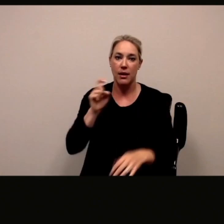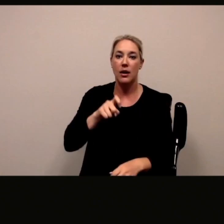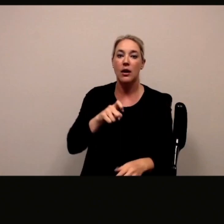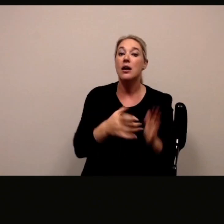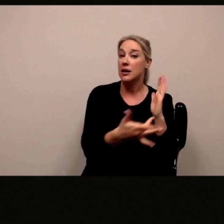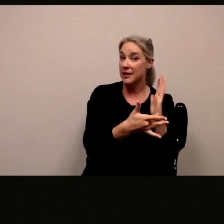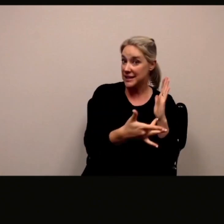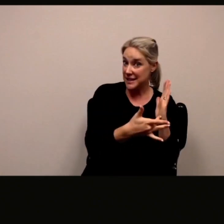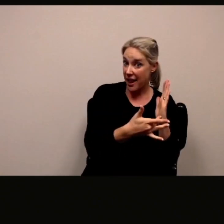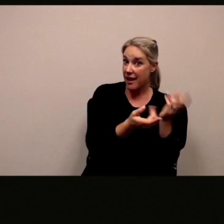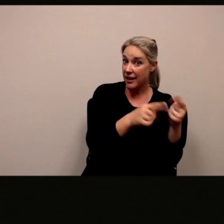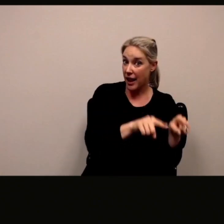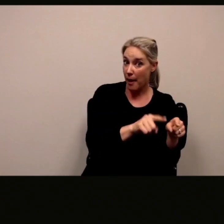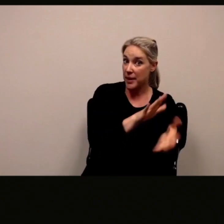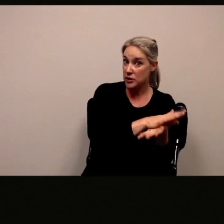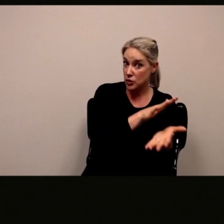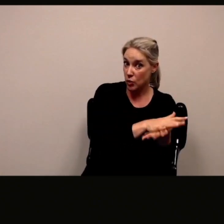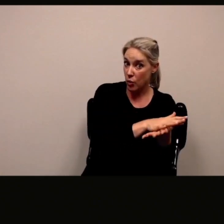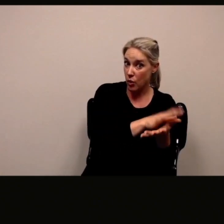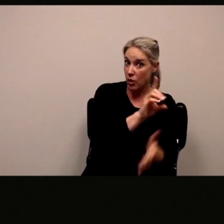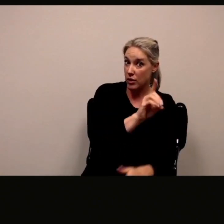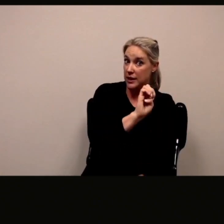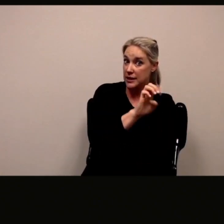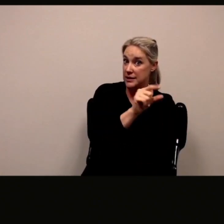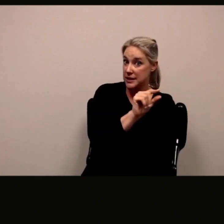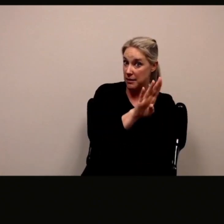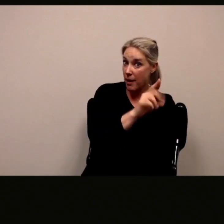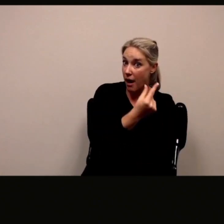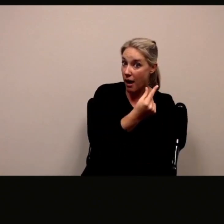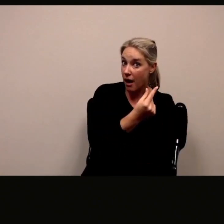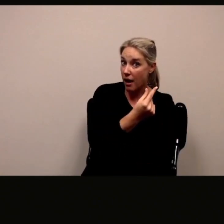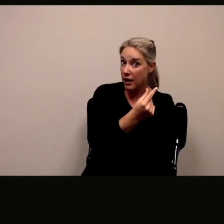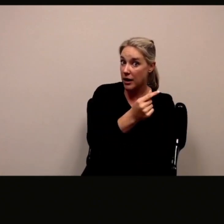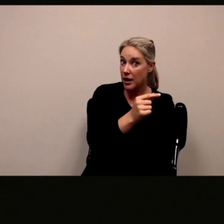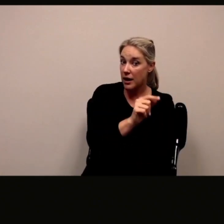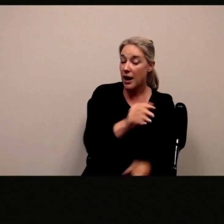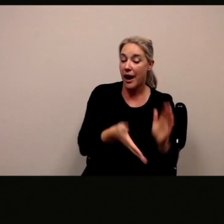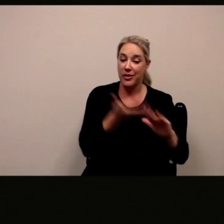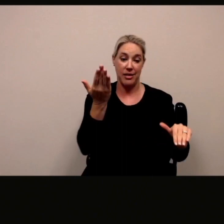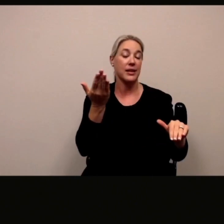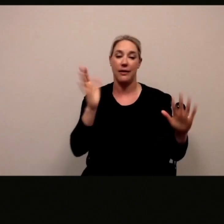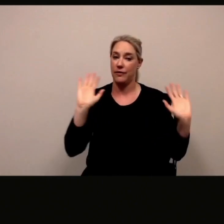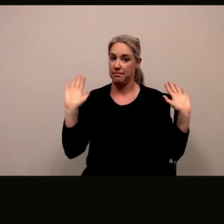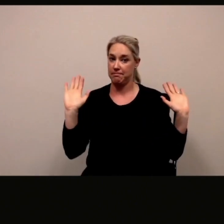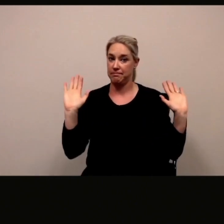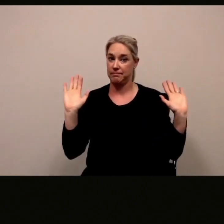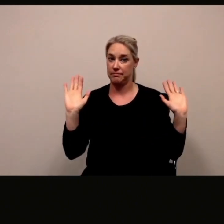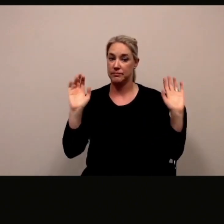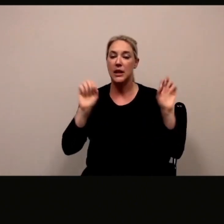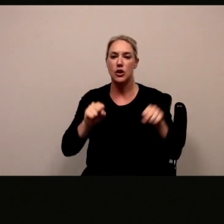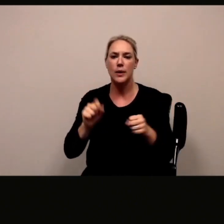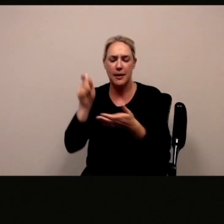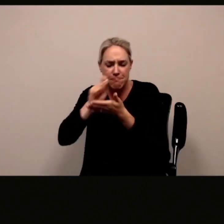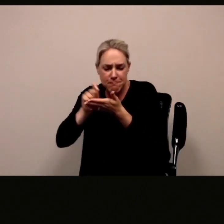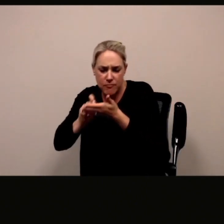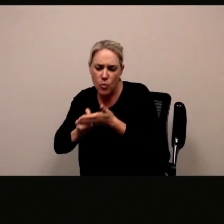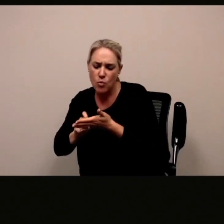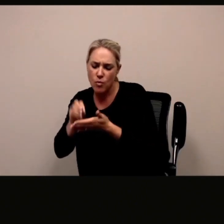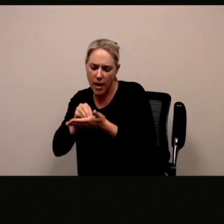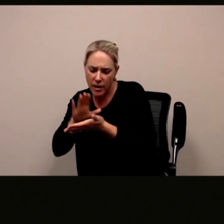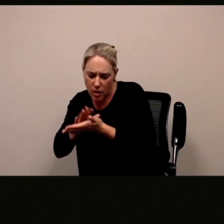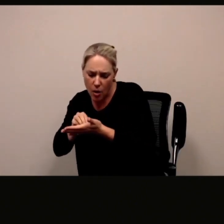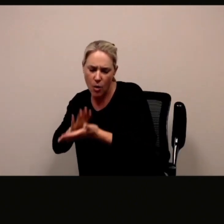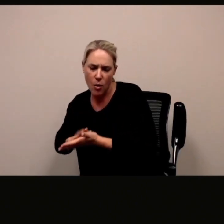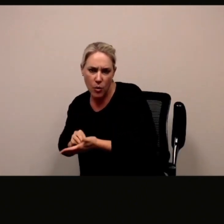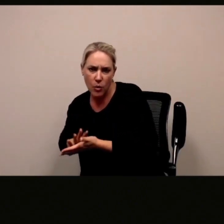the debugging here. And then we're going to leave it here. When you leave here, you can make some mental notes or write some notes down or